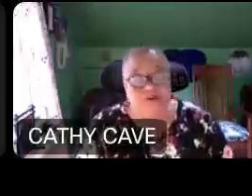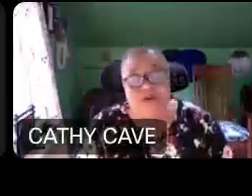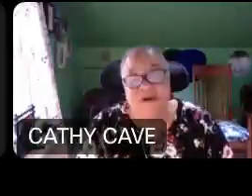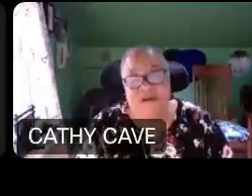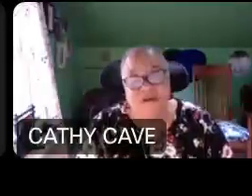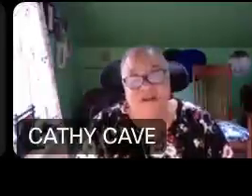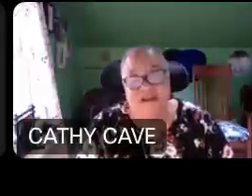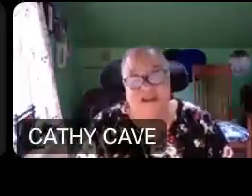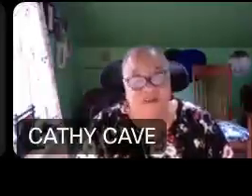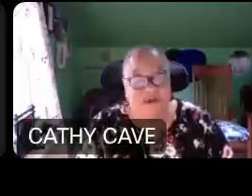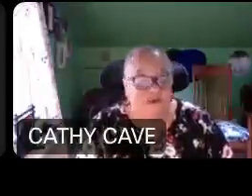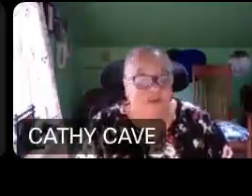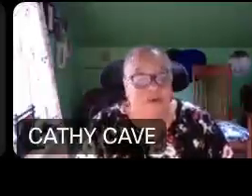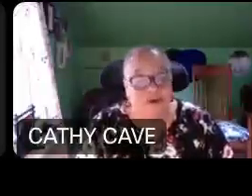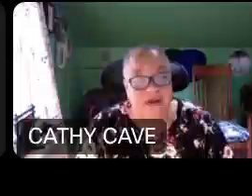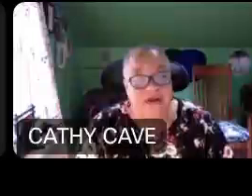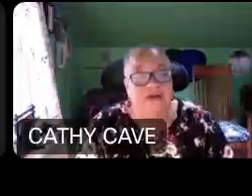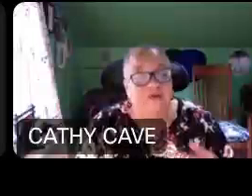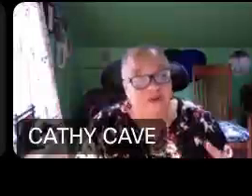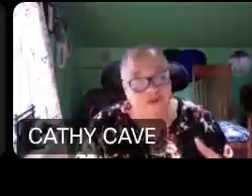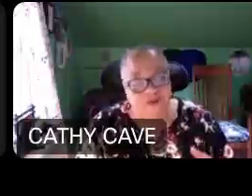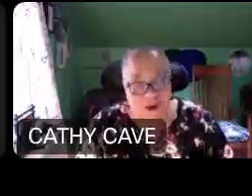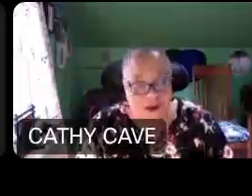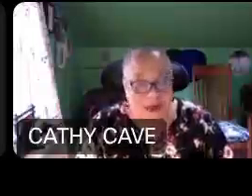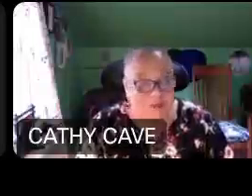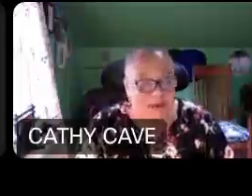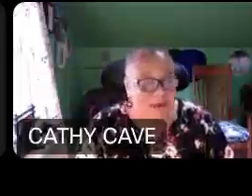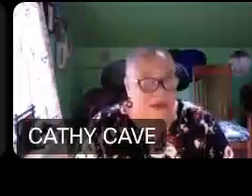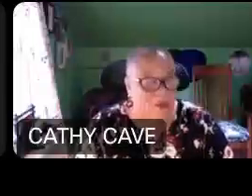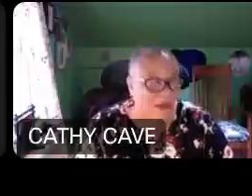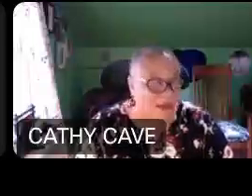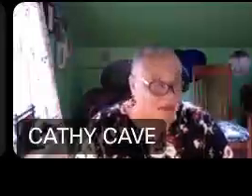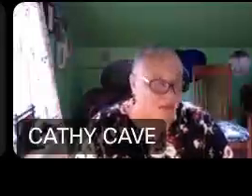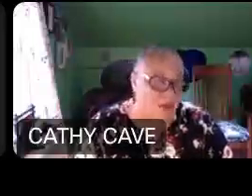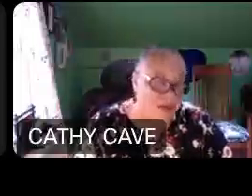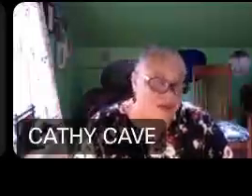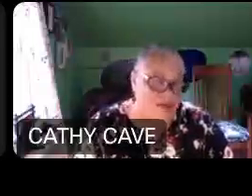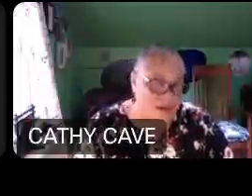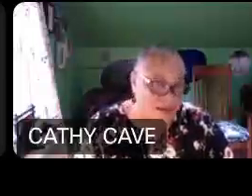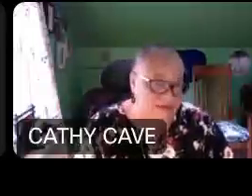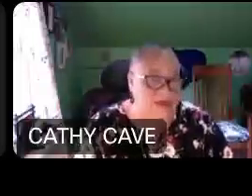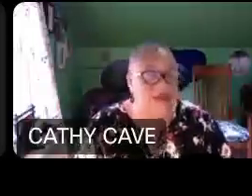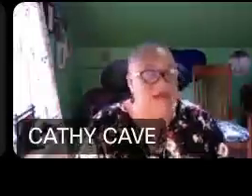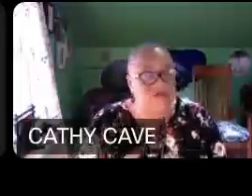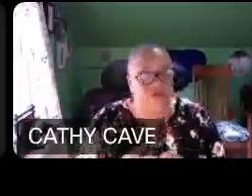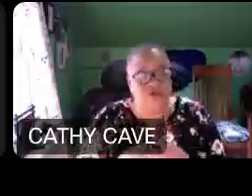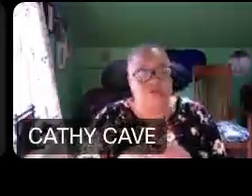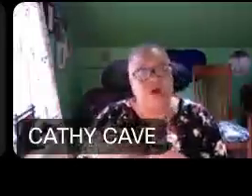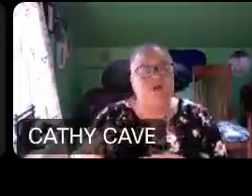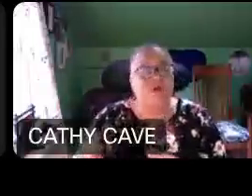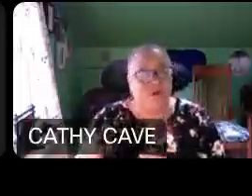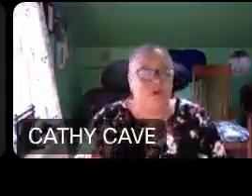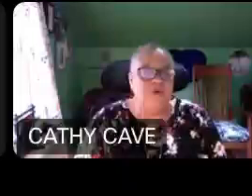were experienced with this idea of peer support. So peer support can happen in many ways, and one of those ways is